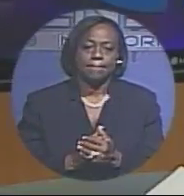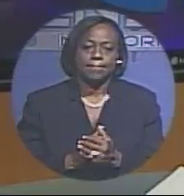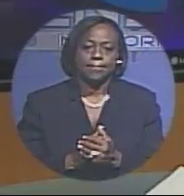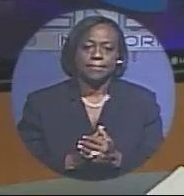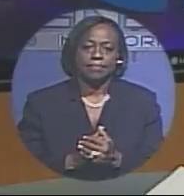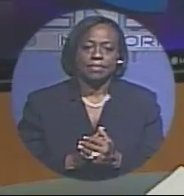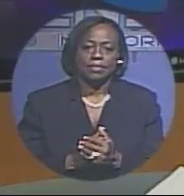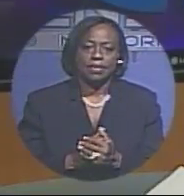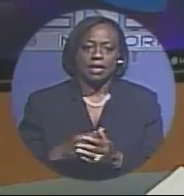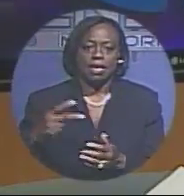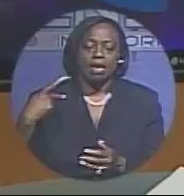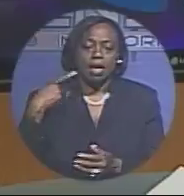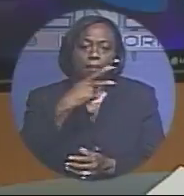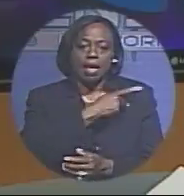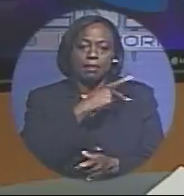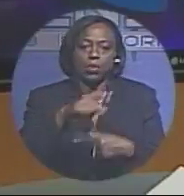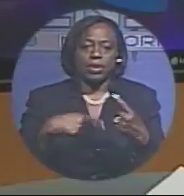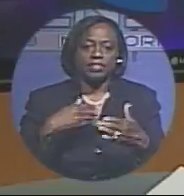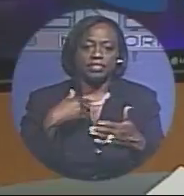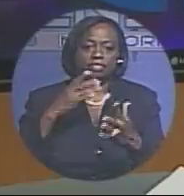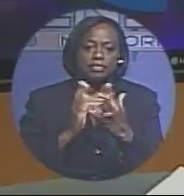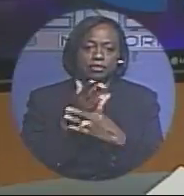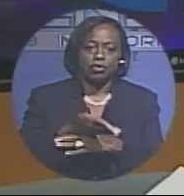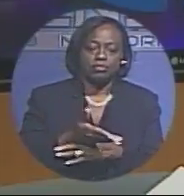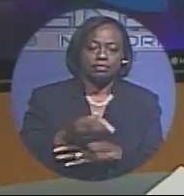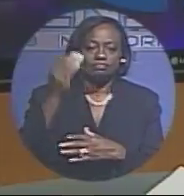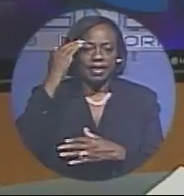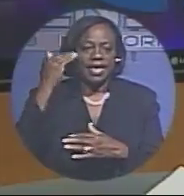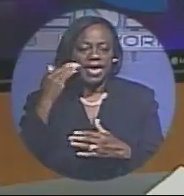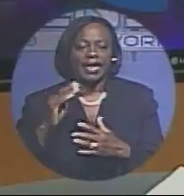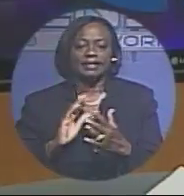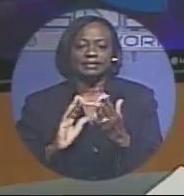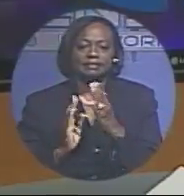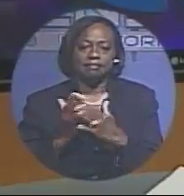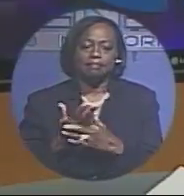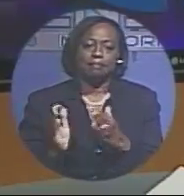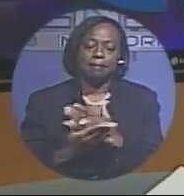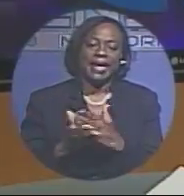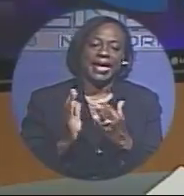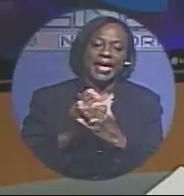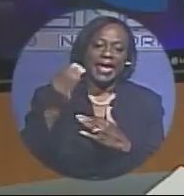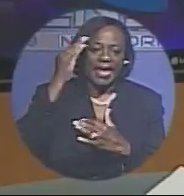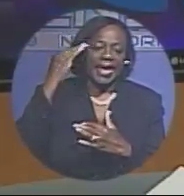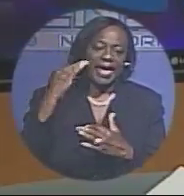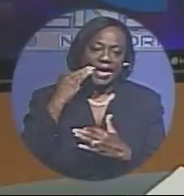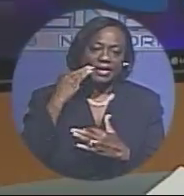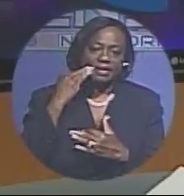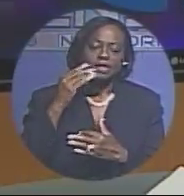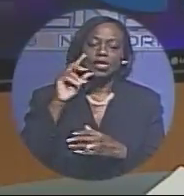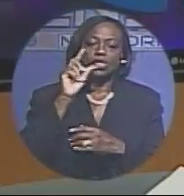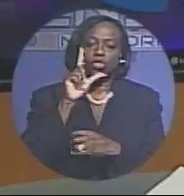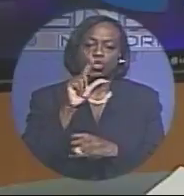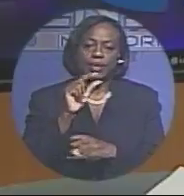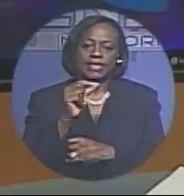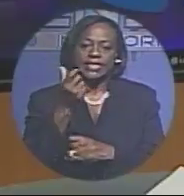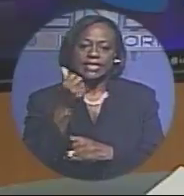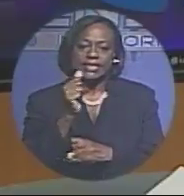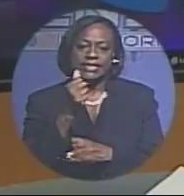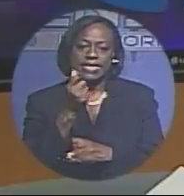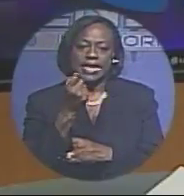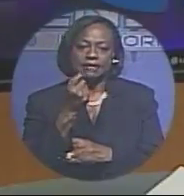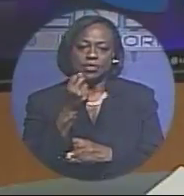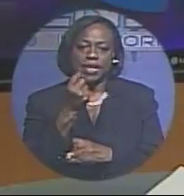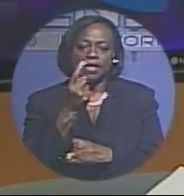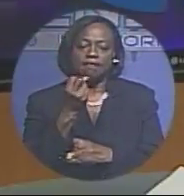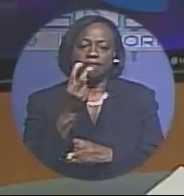Parliament went through the head-by-head allocations for the 2012-2013 budget this morning. During that time, Minister of Foreign